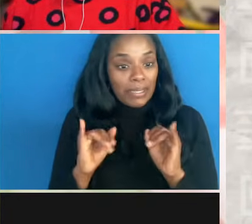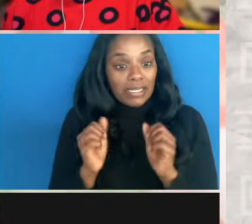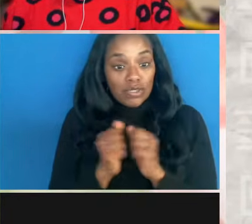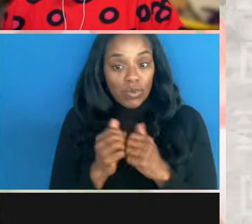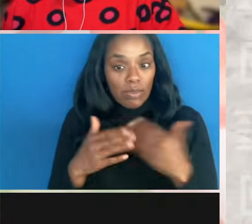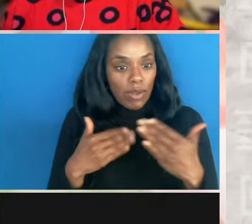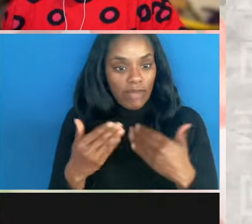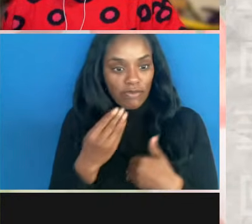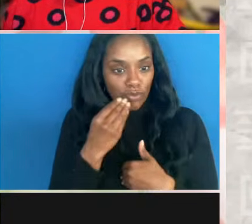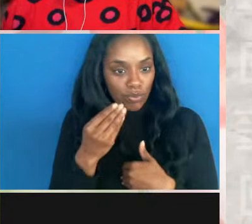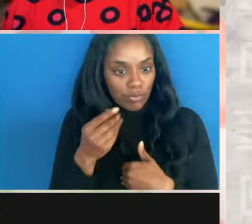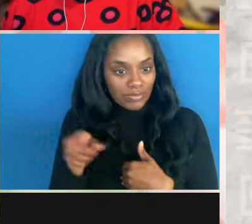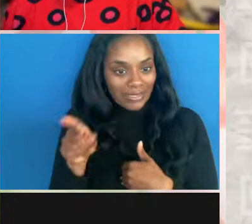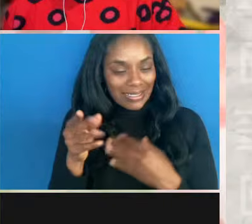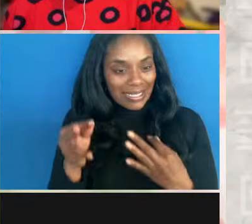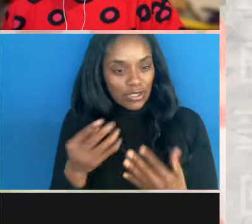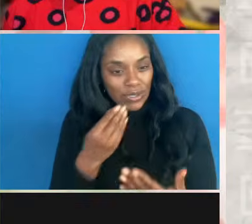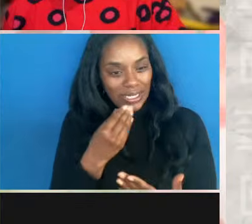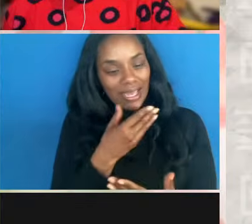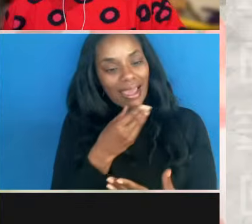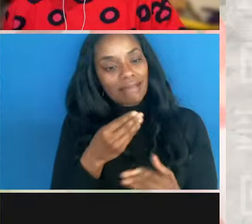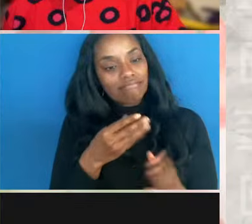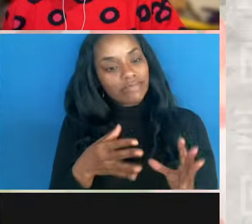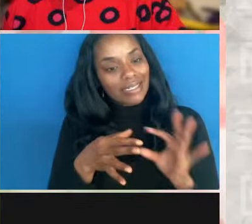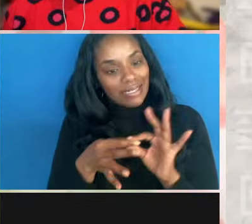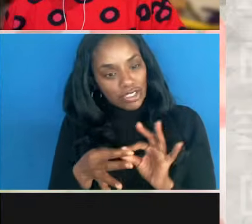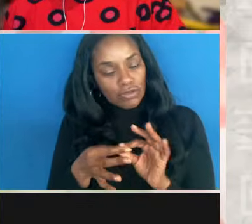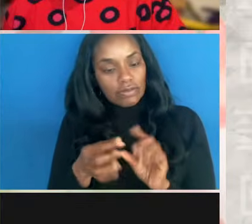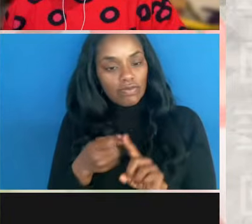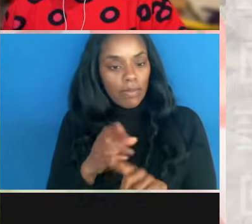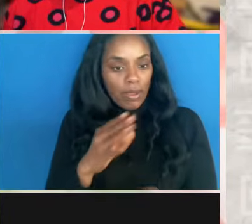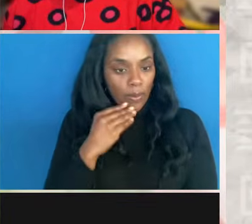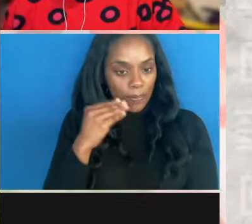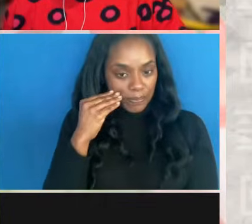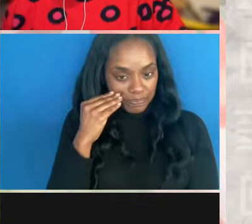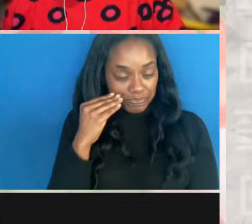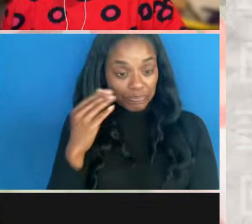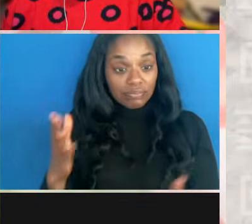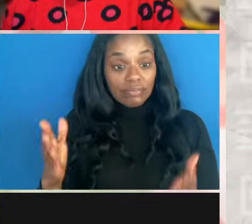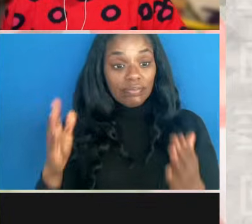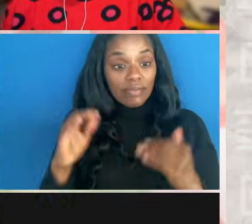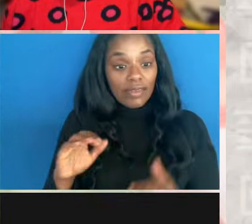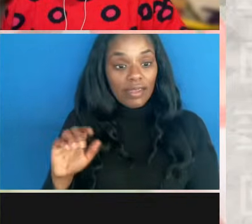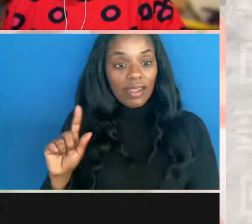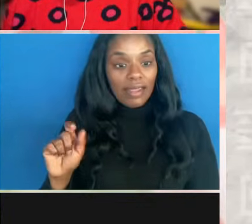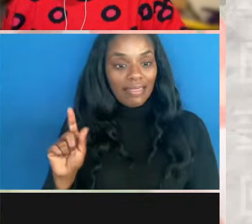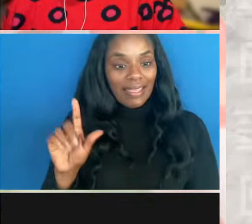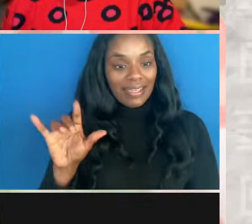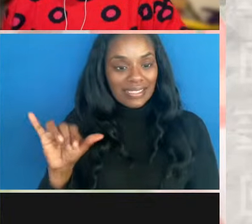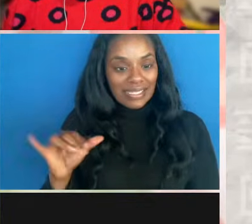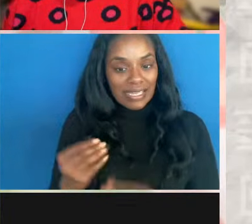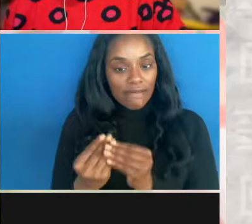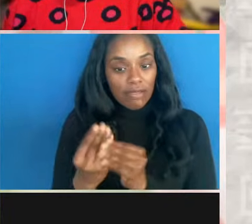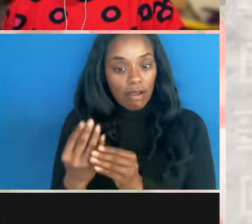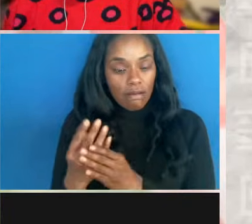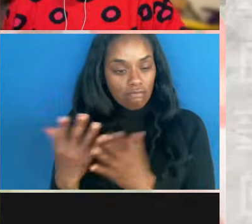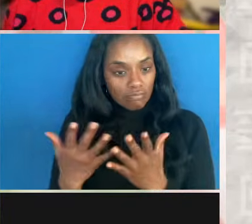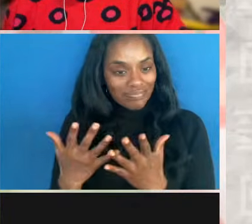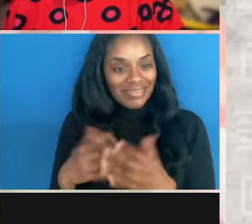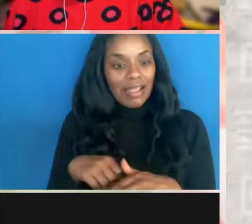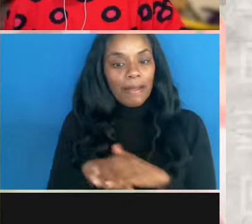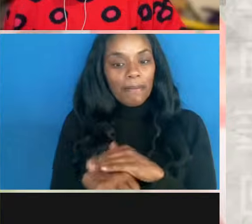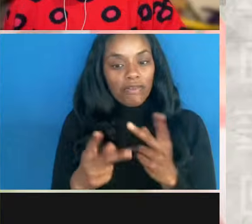eating and some connection to where they come from. And the legacy of these gardens is the birthplace for